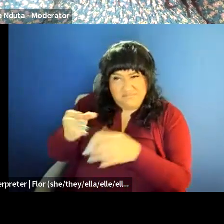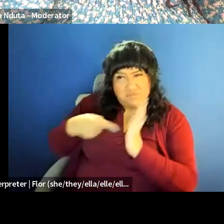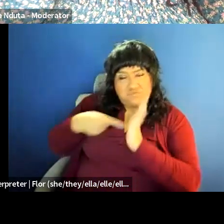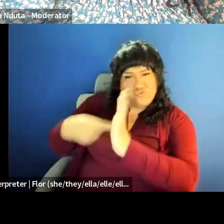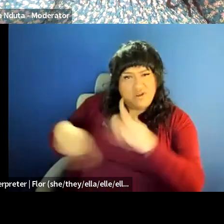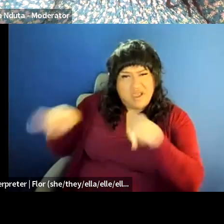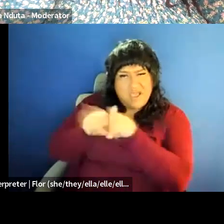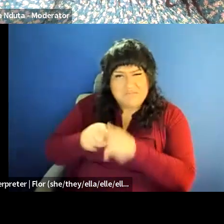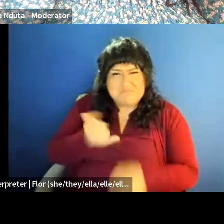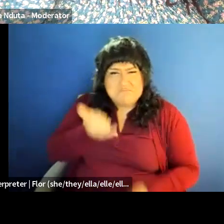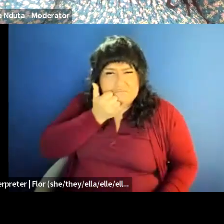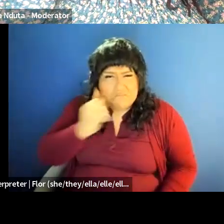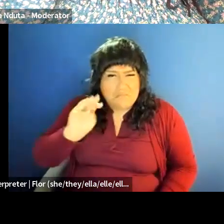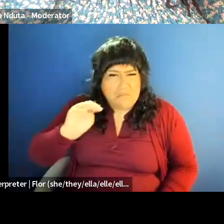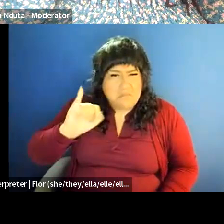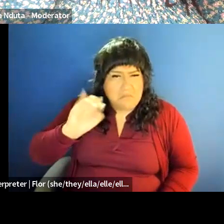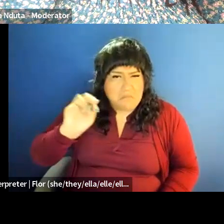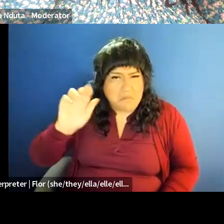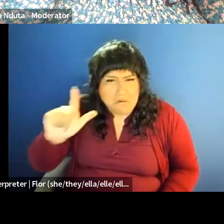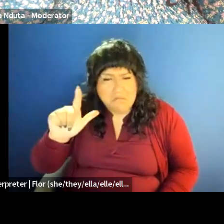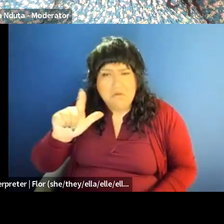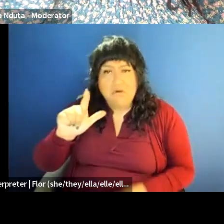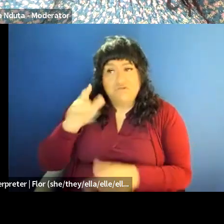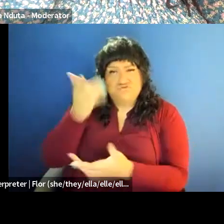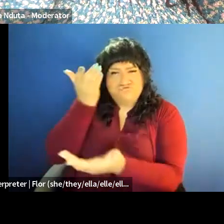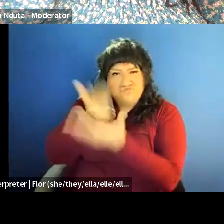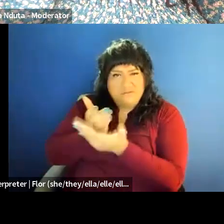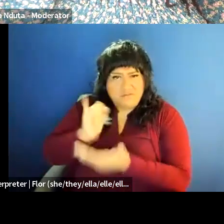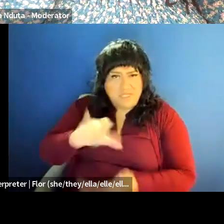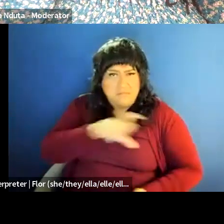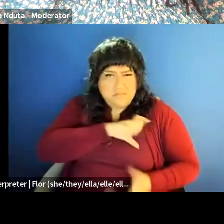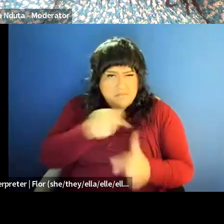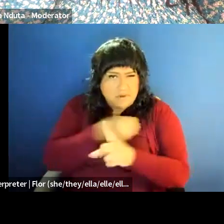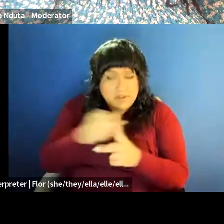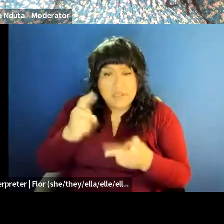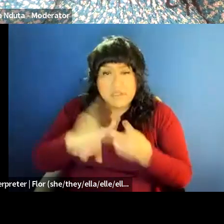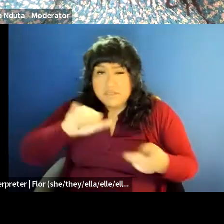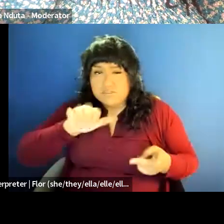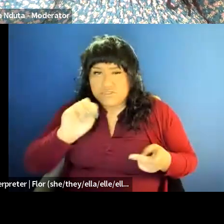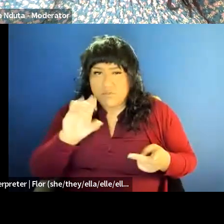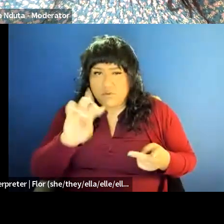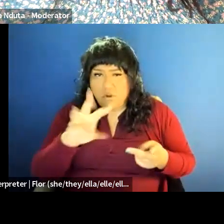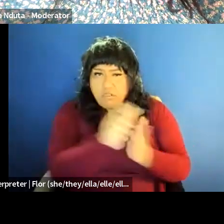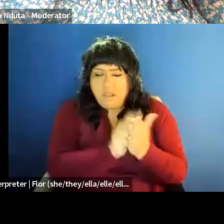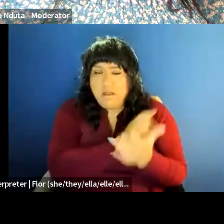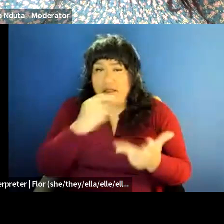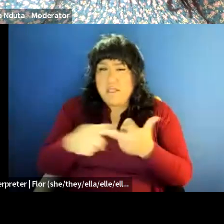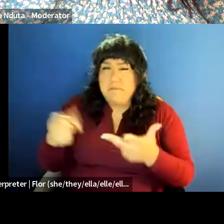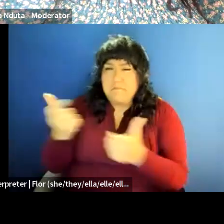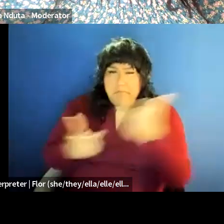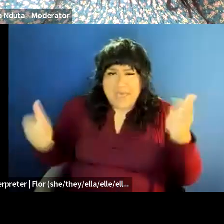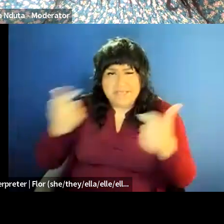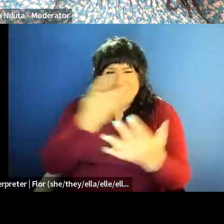criminal, justifying police brutality, Jim Crow laws, and mass incarceration in prisons